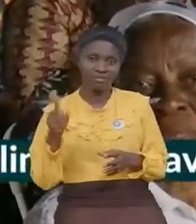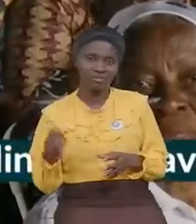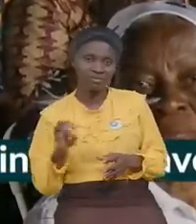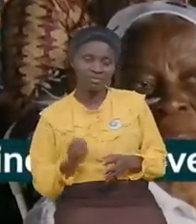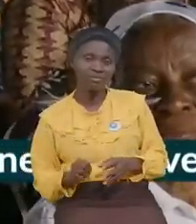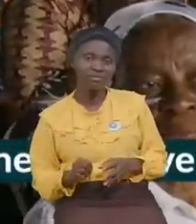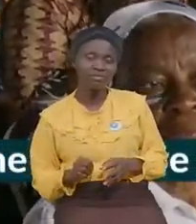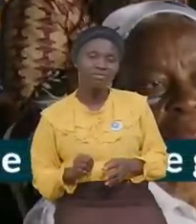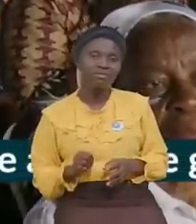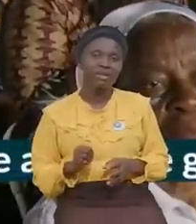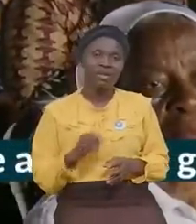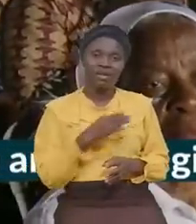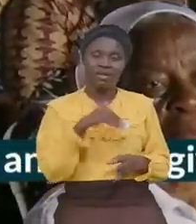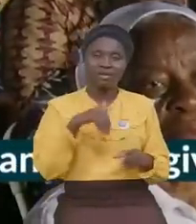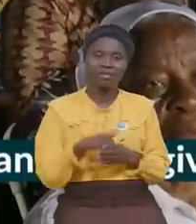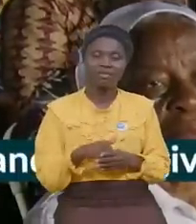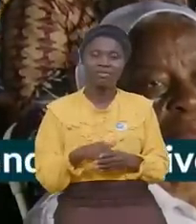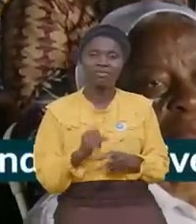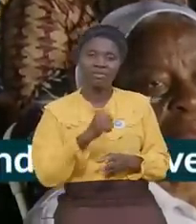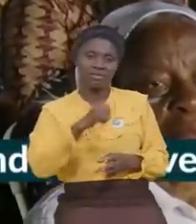America, Cuba,